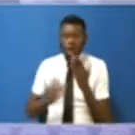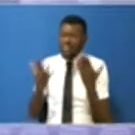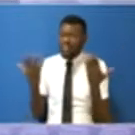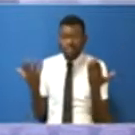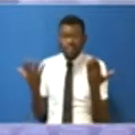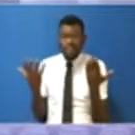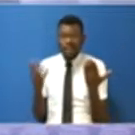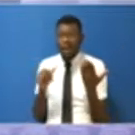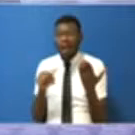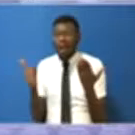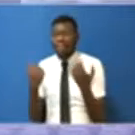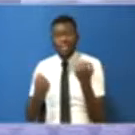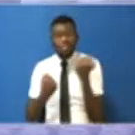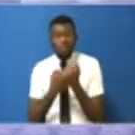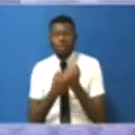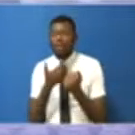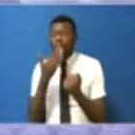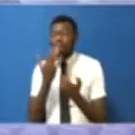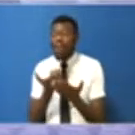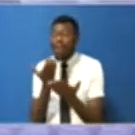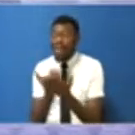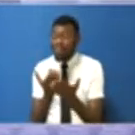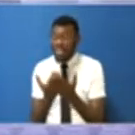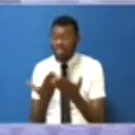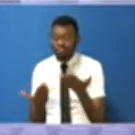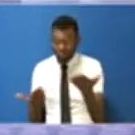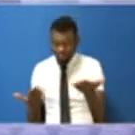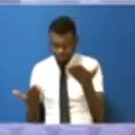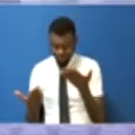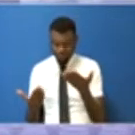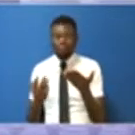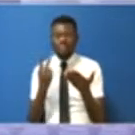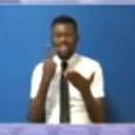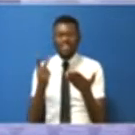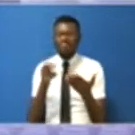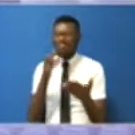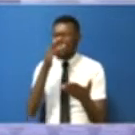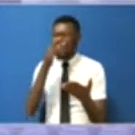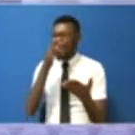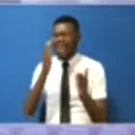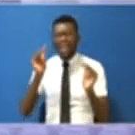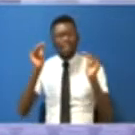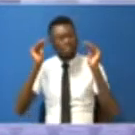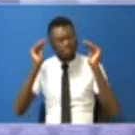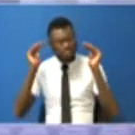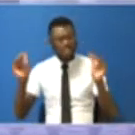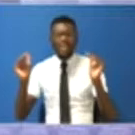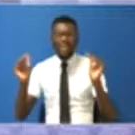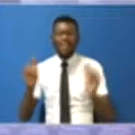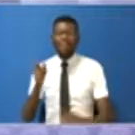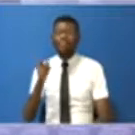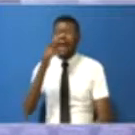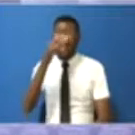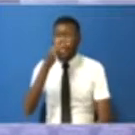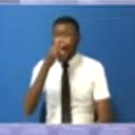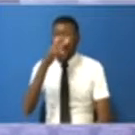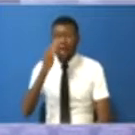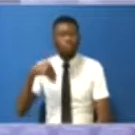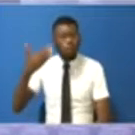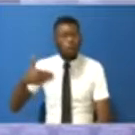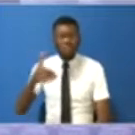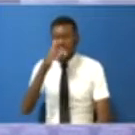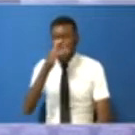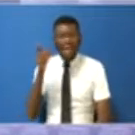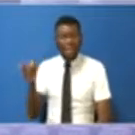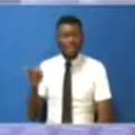provide that evidence before the morning that is a liar those are lies told by a lying liar i will be